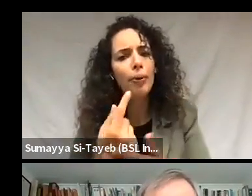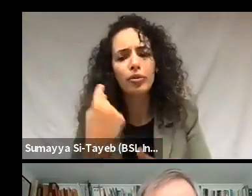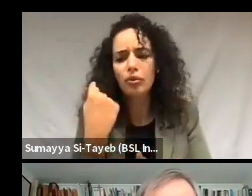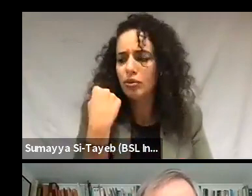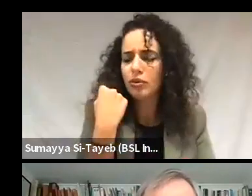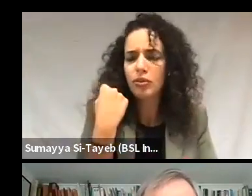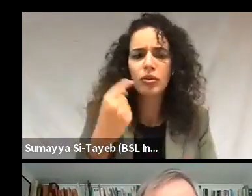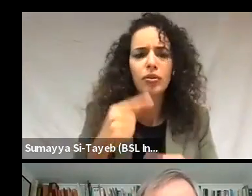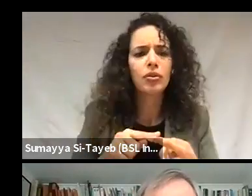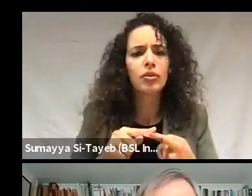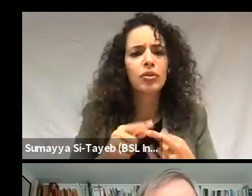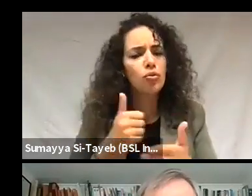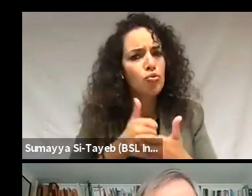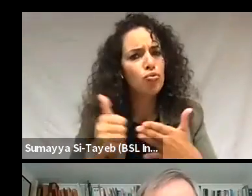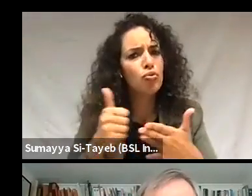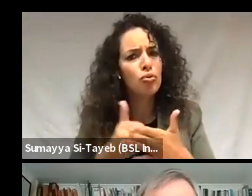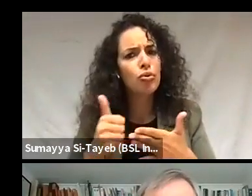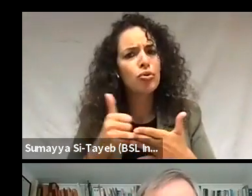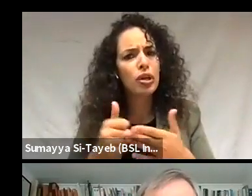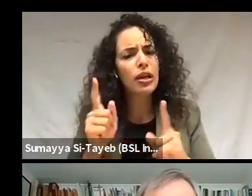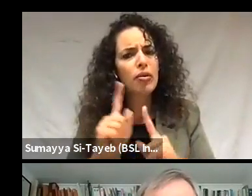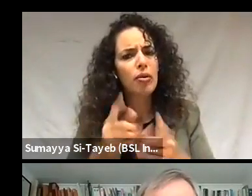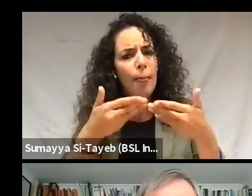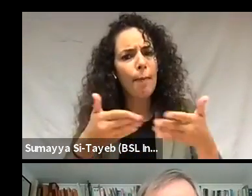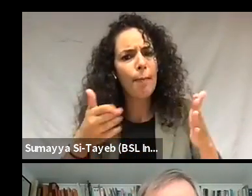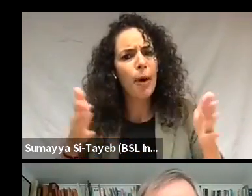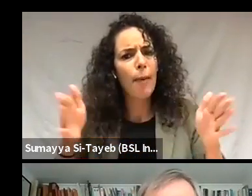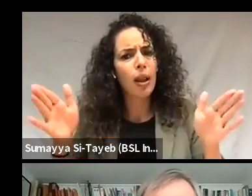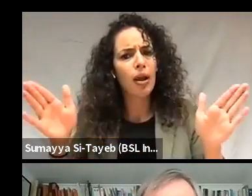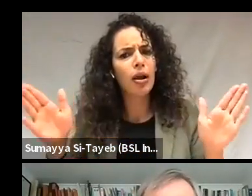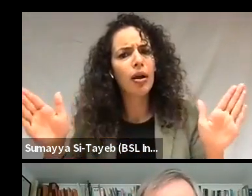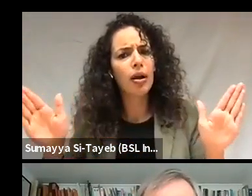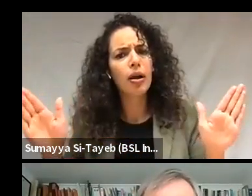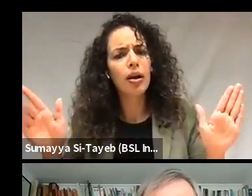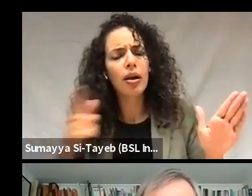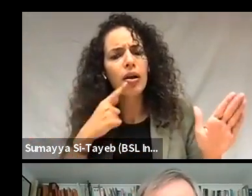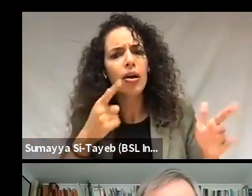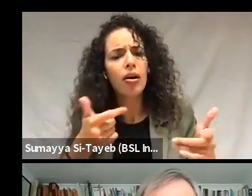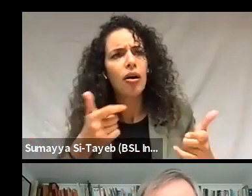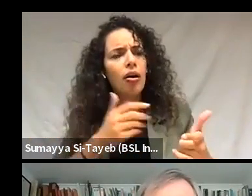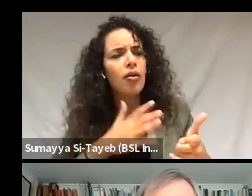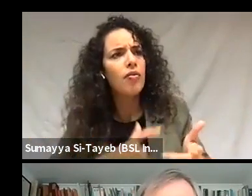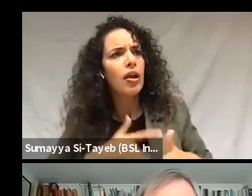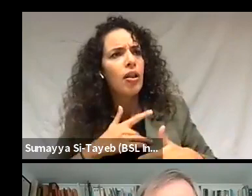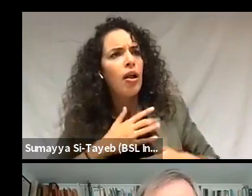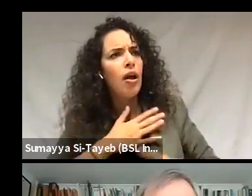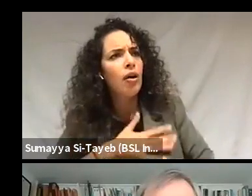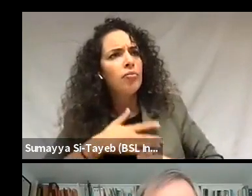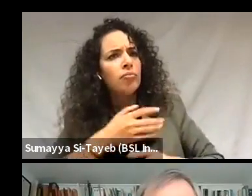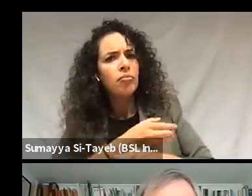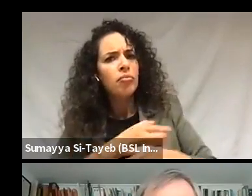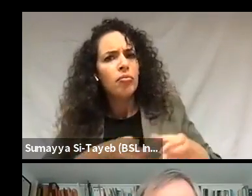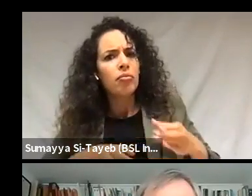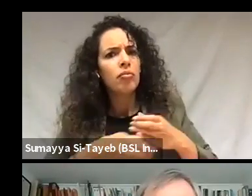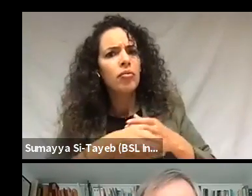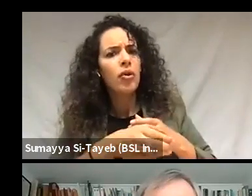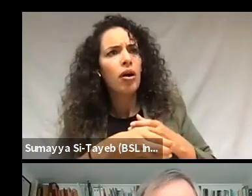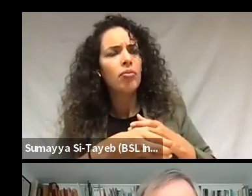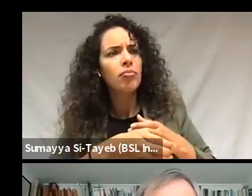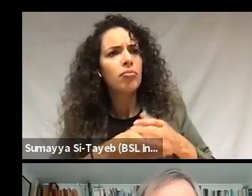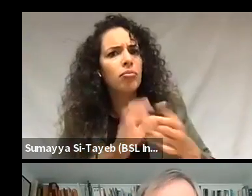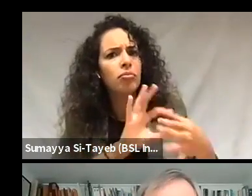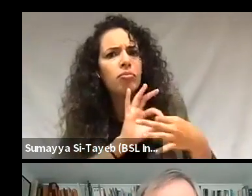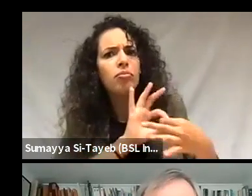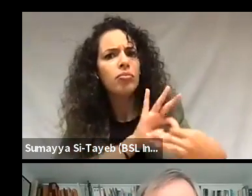Usually in these circumstances, the public shows solidarity and sympathy with you. Unfortunately, some of the media try